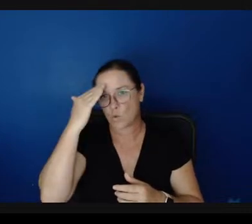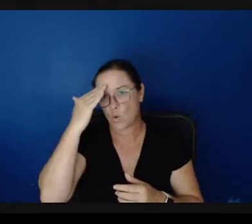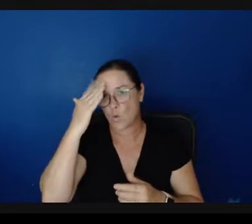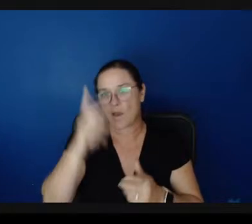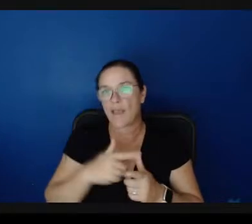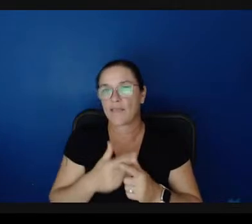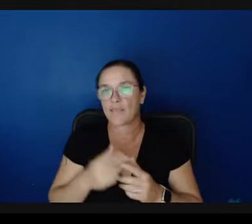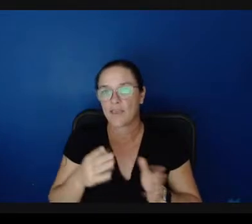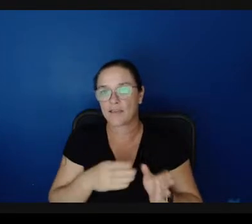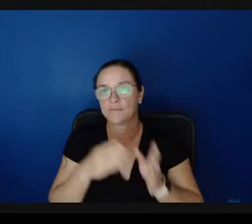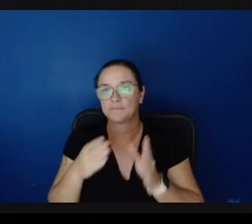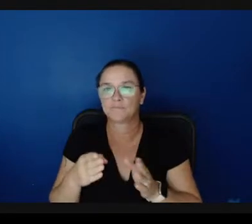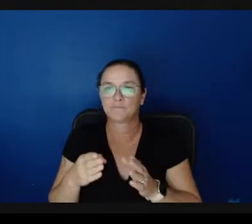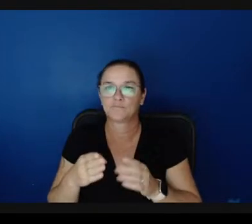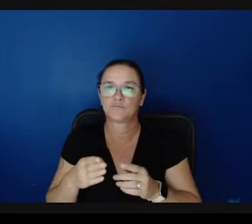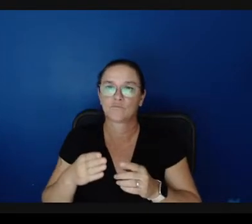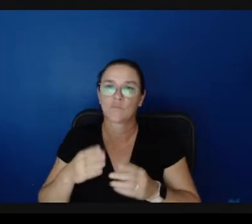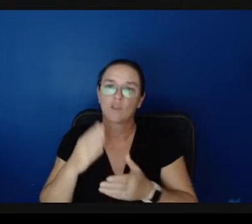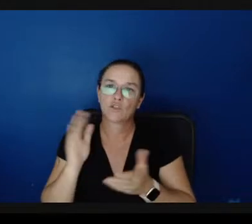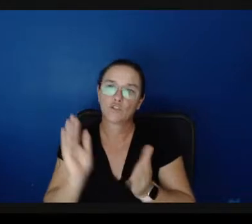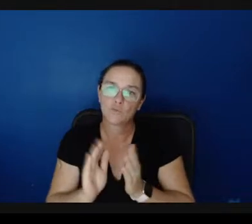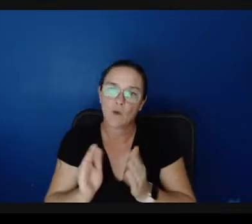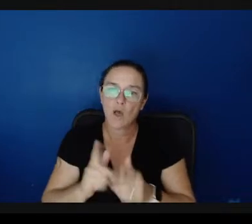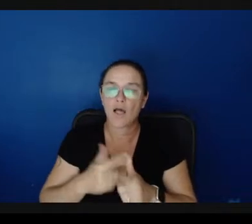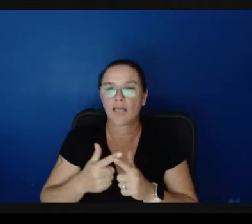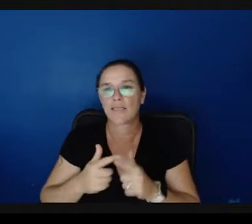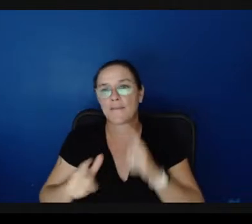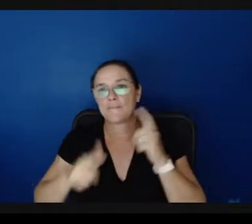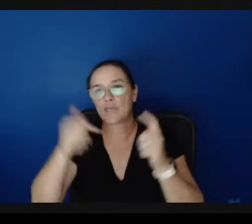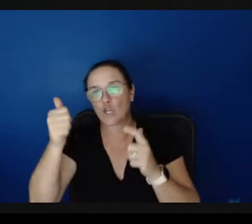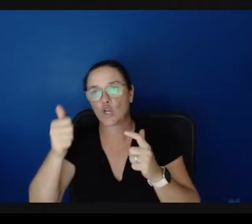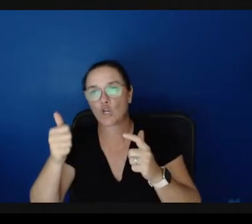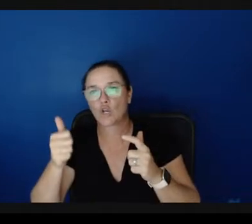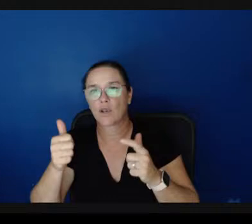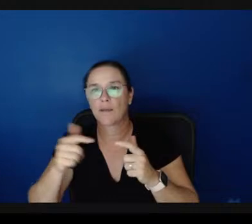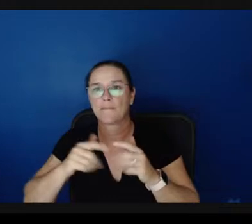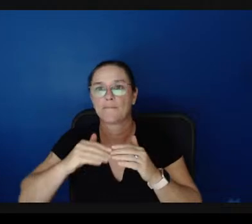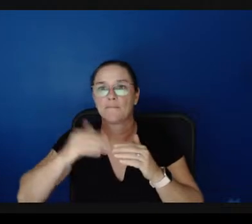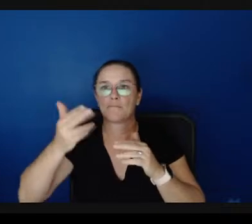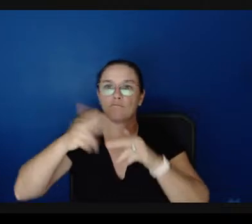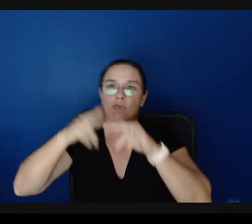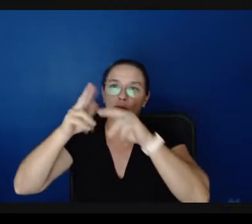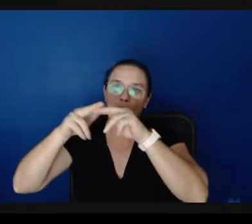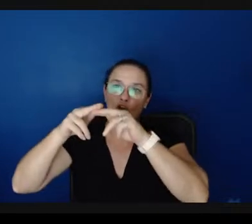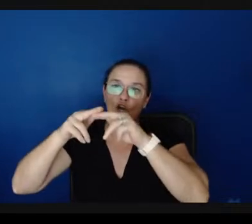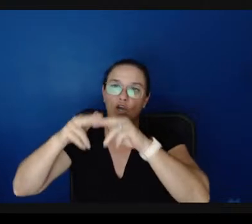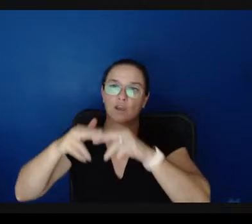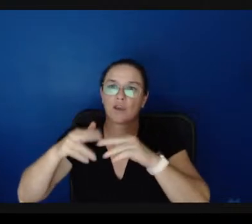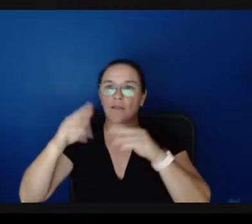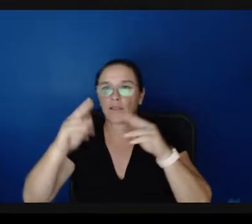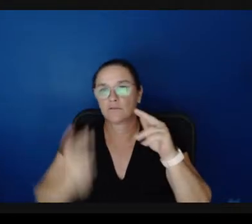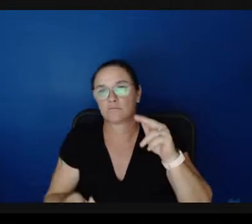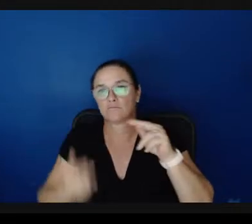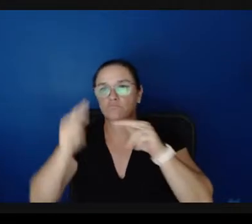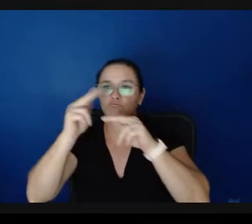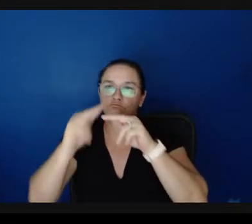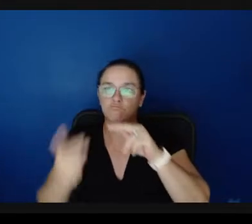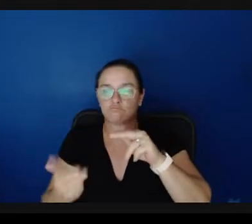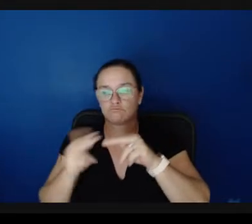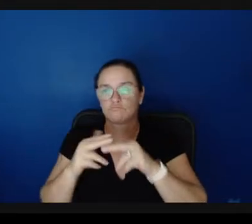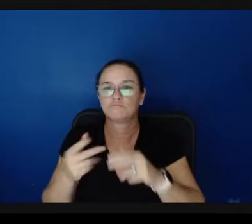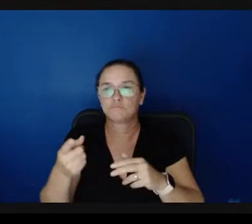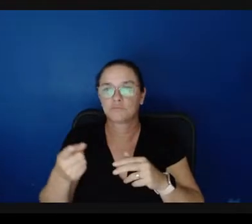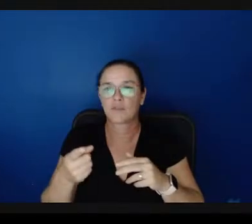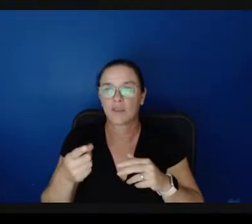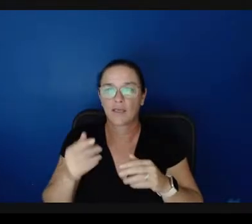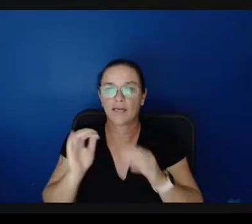one eruption, and here's a couple of small eruptions, and one bigger one, a couple bigger ones, a couple even bigger ones, smaller ones, and that's how they're